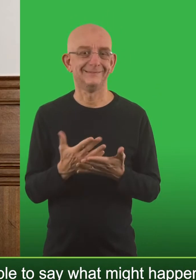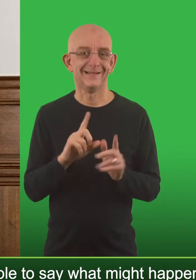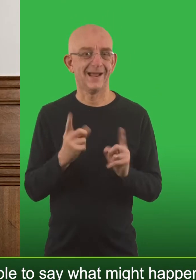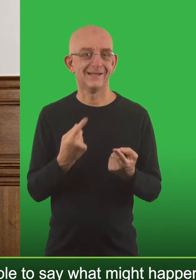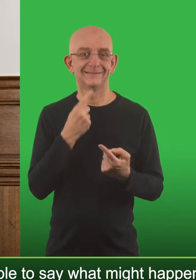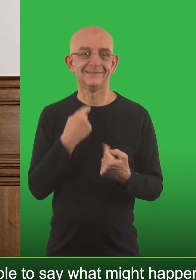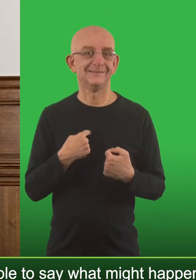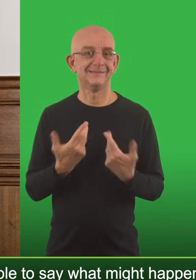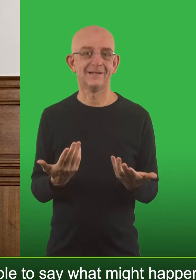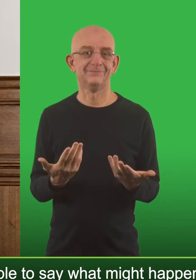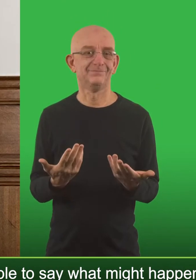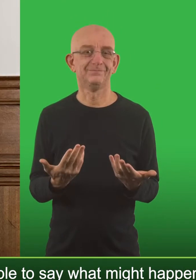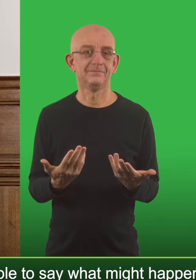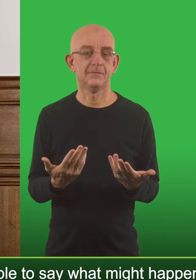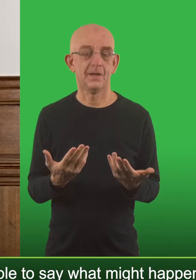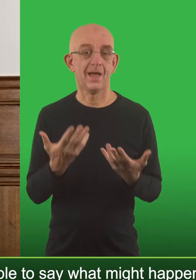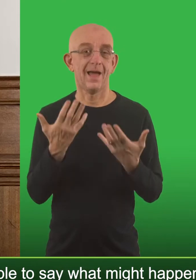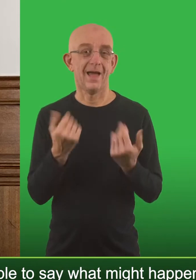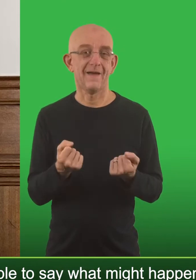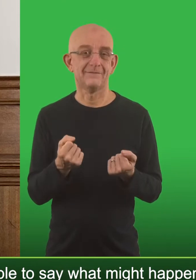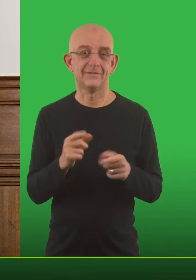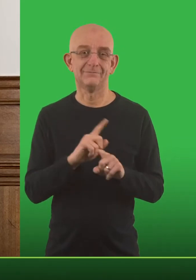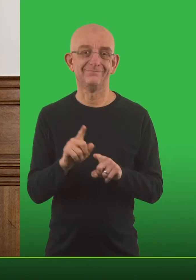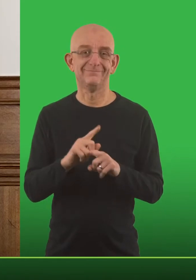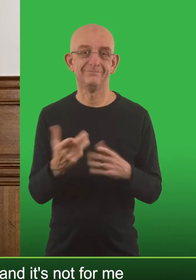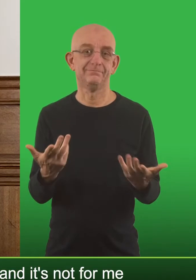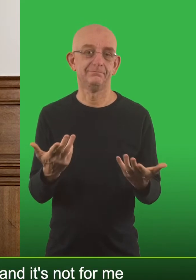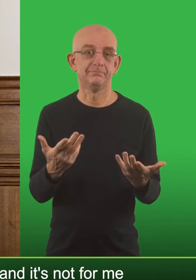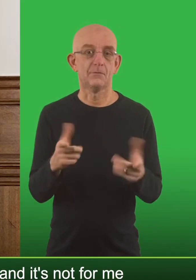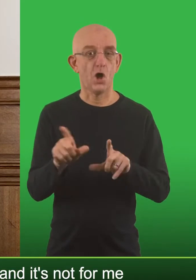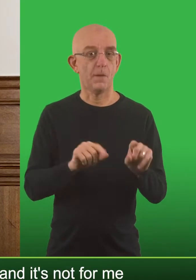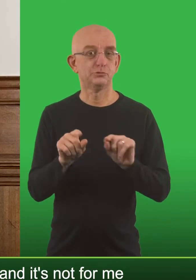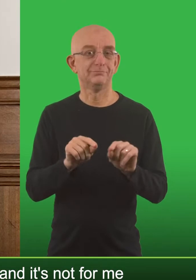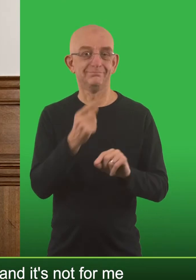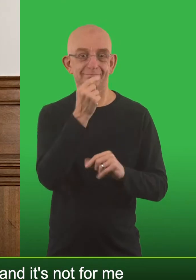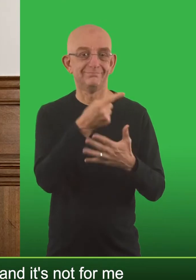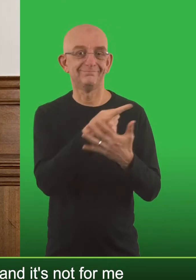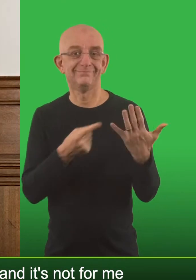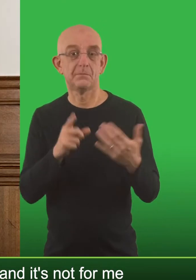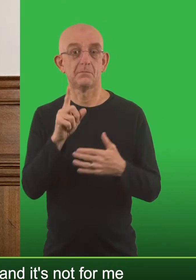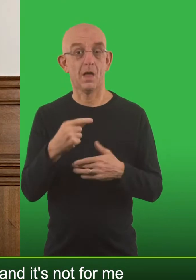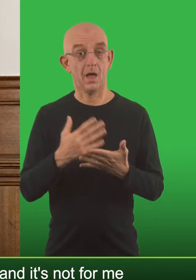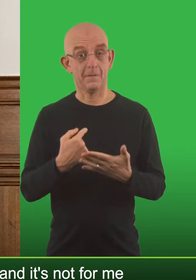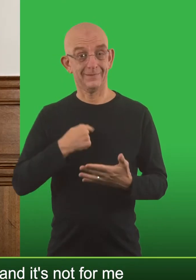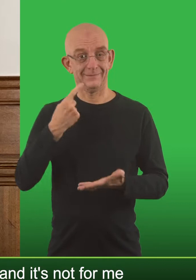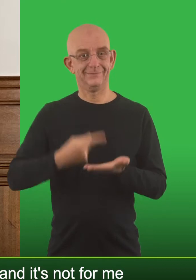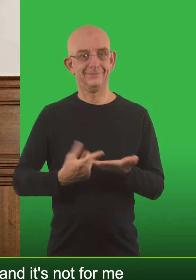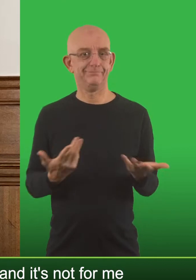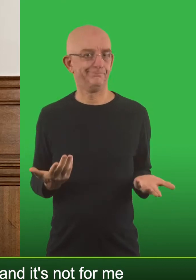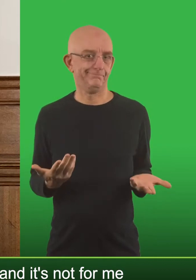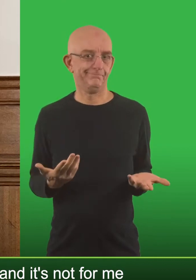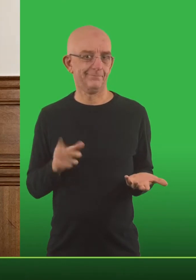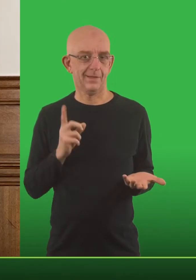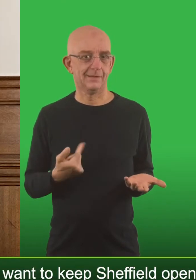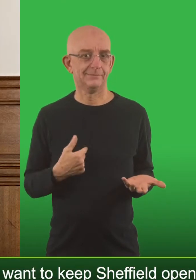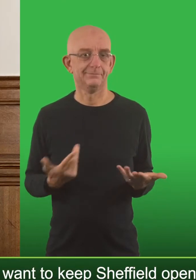to the step 4 of the roadmap. I think all options will be on the table, and it's not for me to second guess what they might